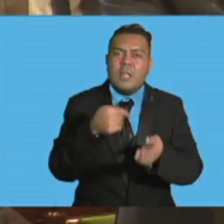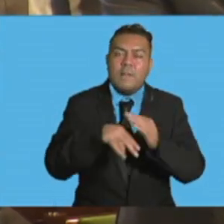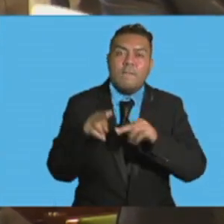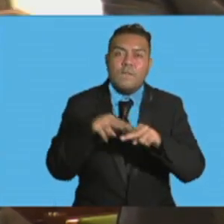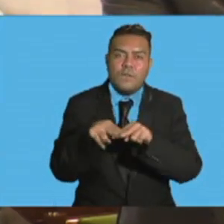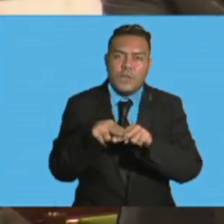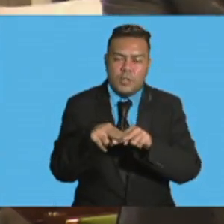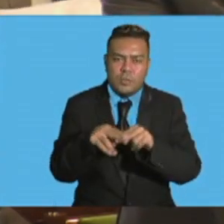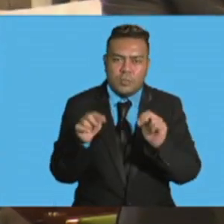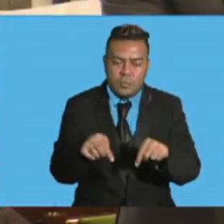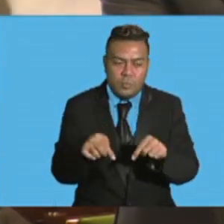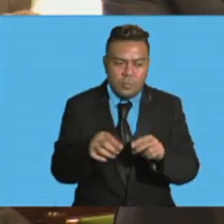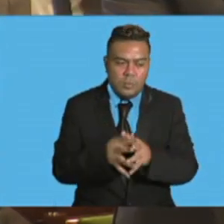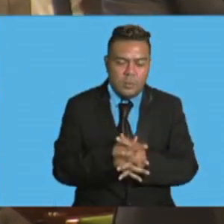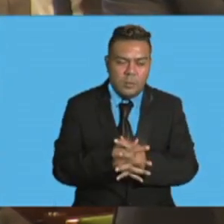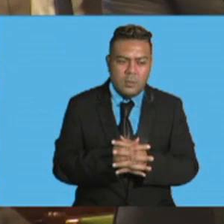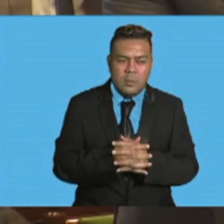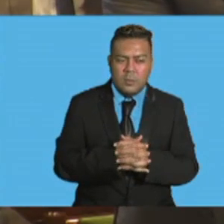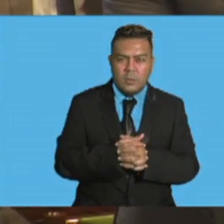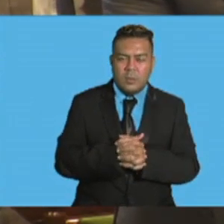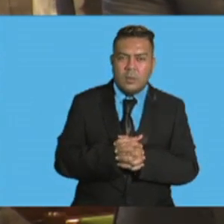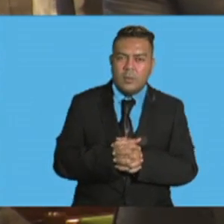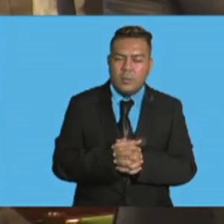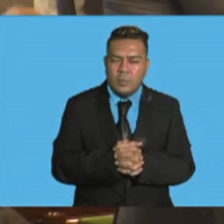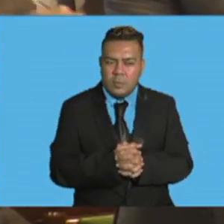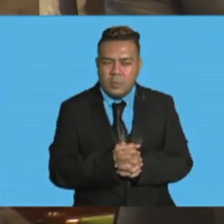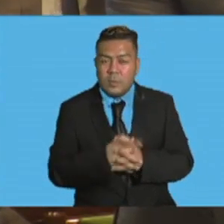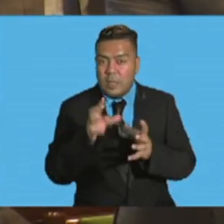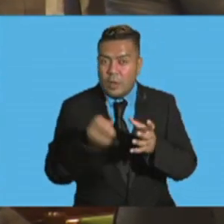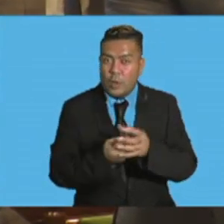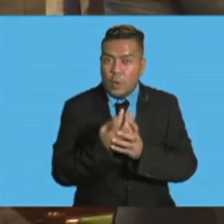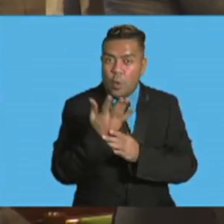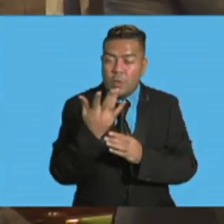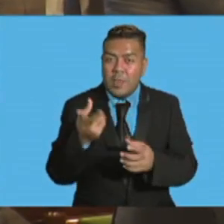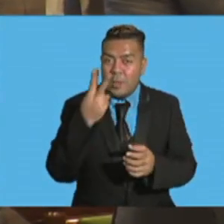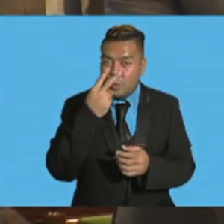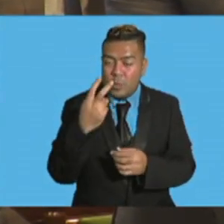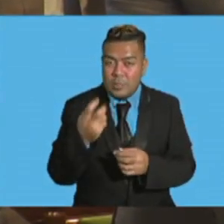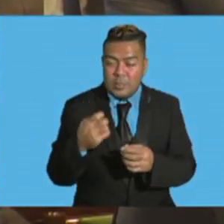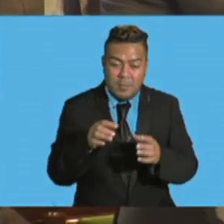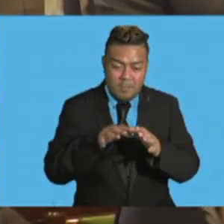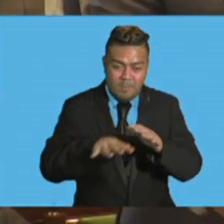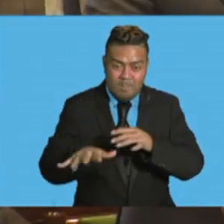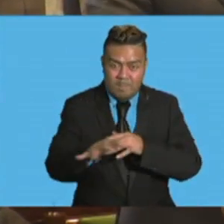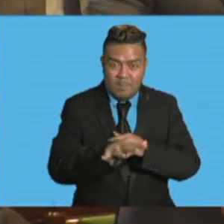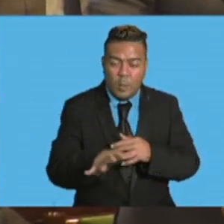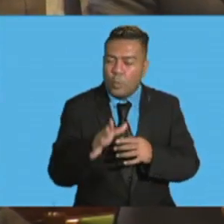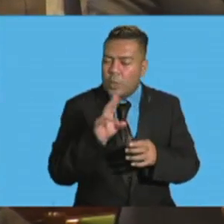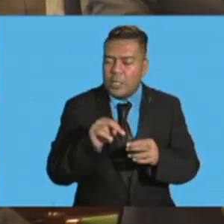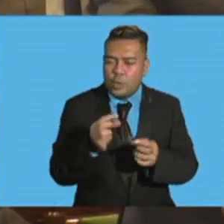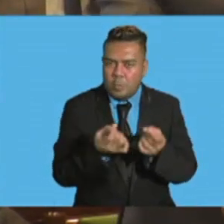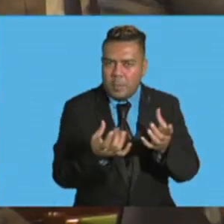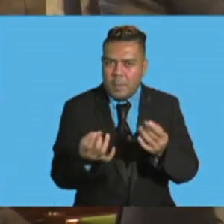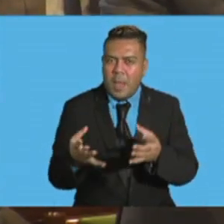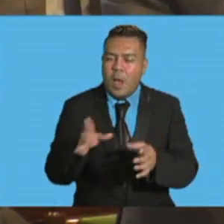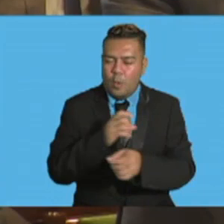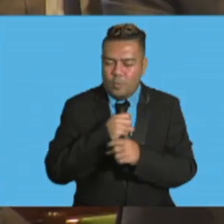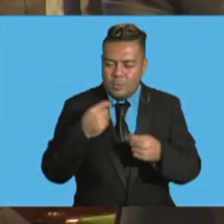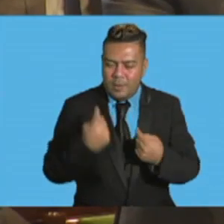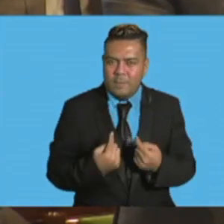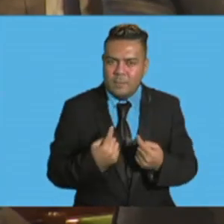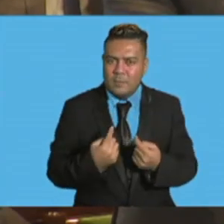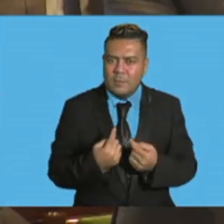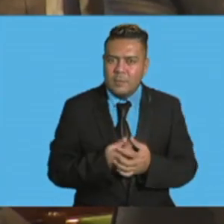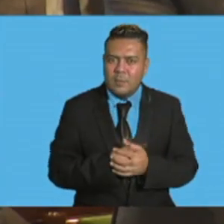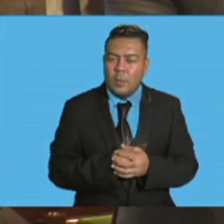in fact, downturn or growth in the tourism sector since January of this year, and we need to prepare ourselves. As I highlighted a few days